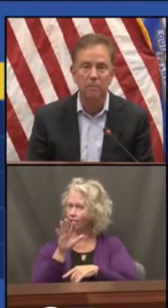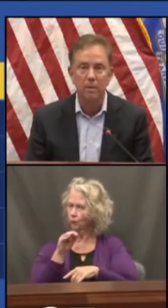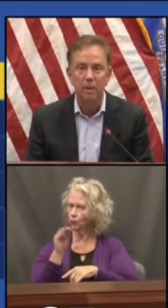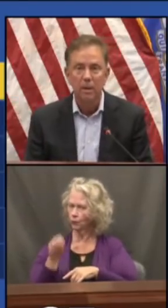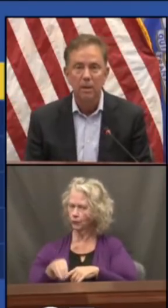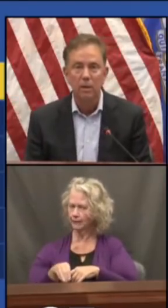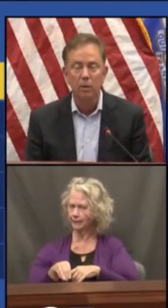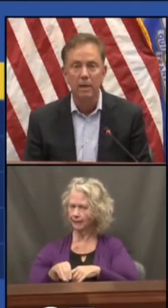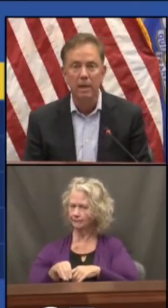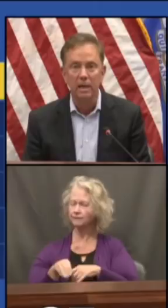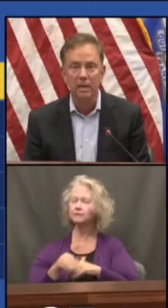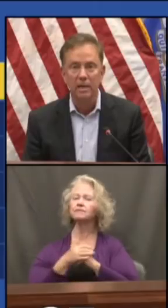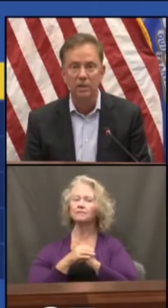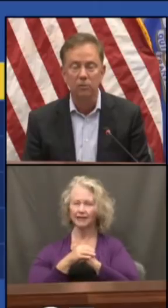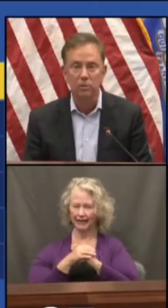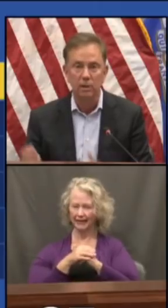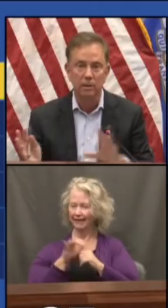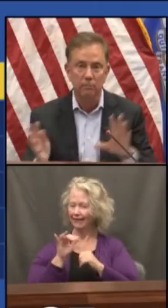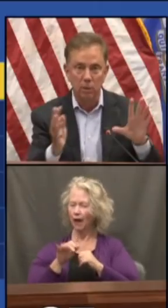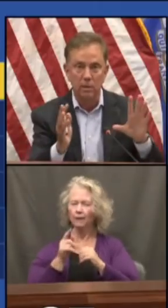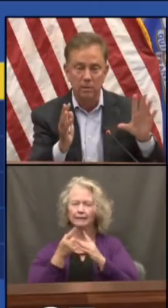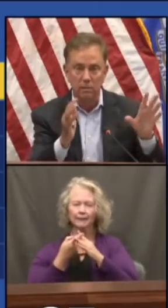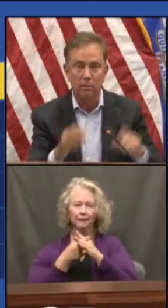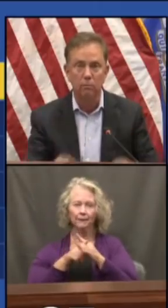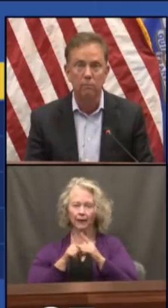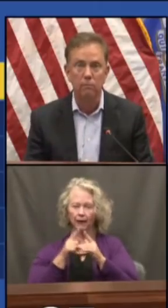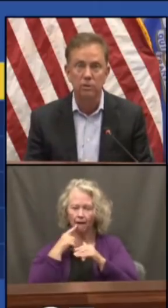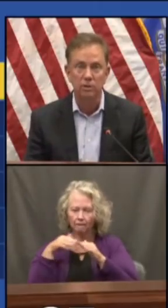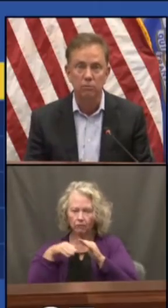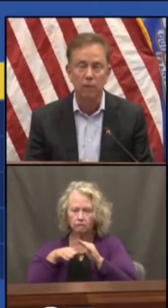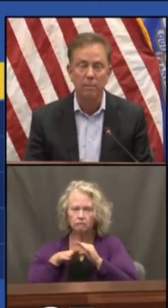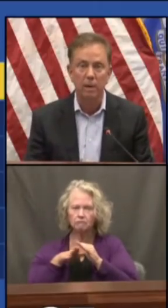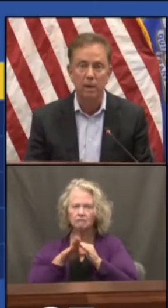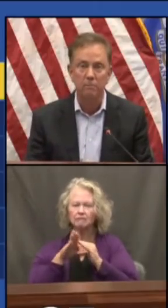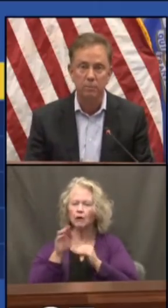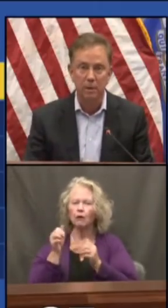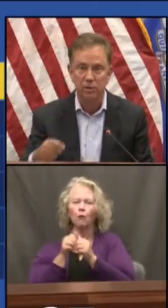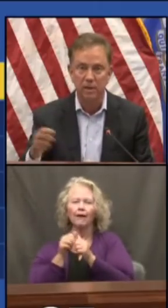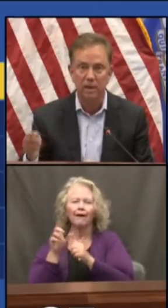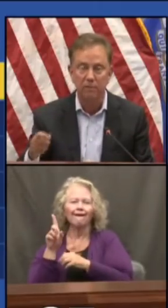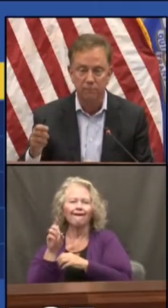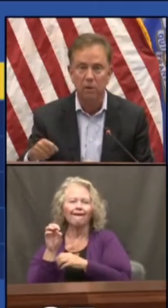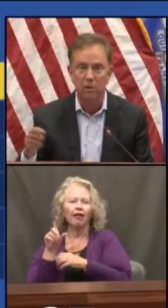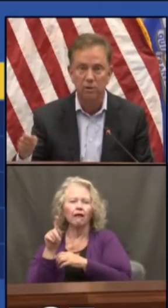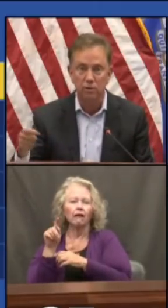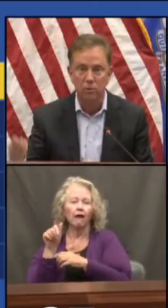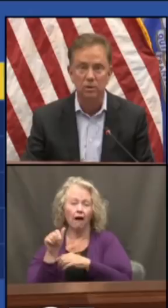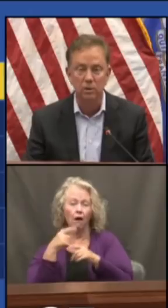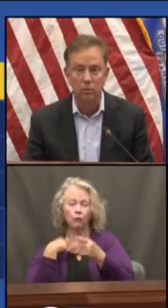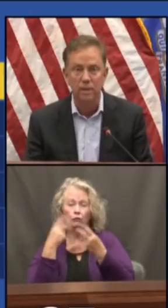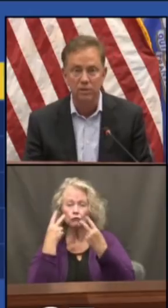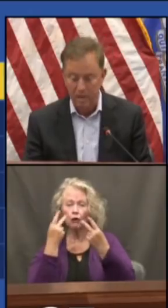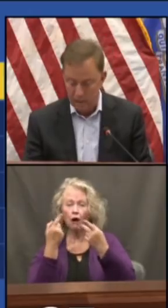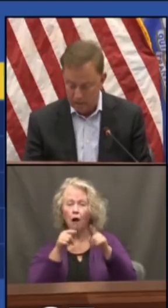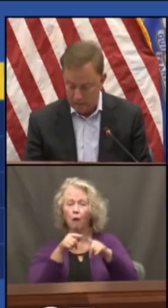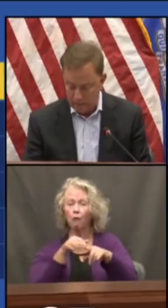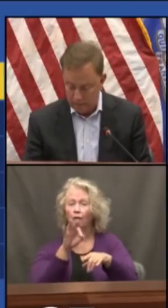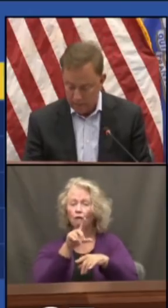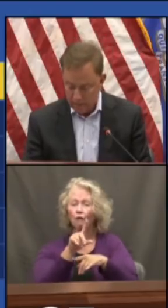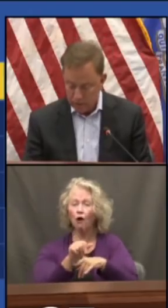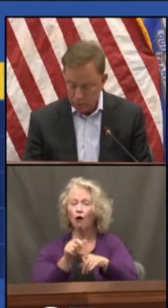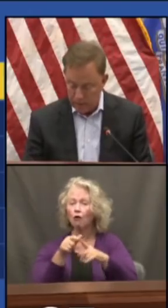was, the beginning of that Delta, and we looked at what was ramping up, especially down in Florida and Georgia and